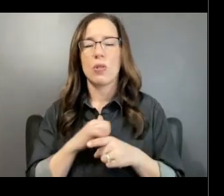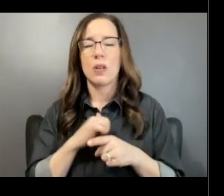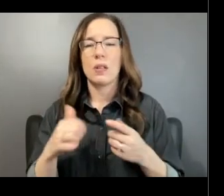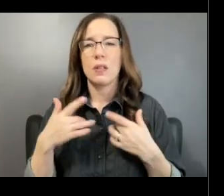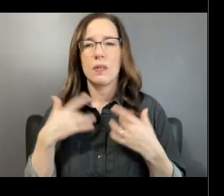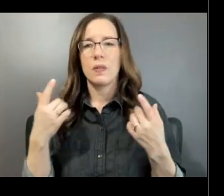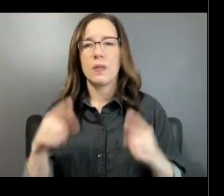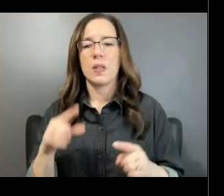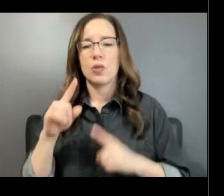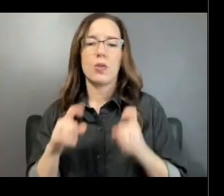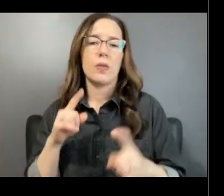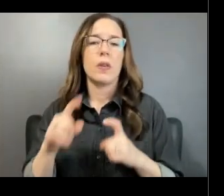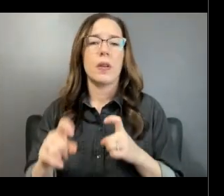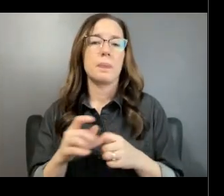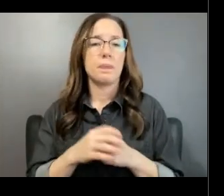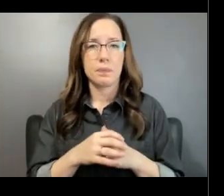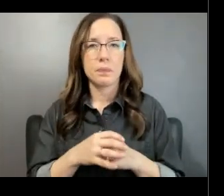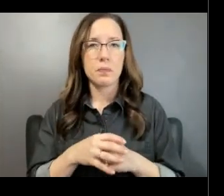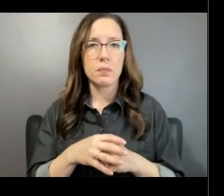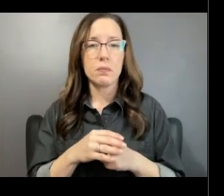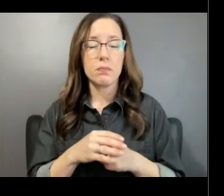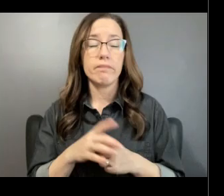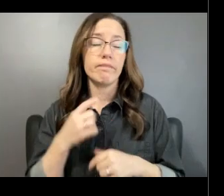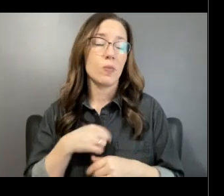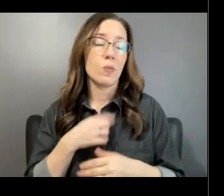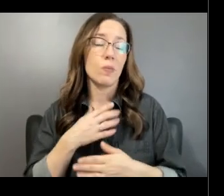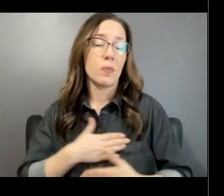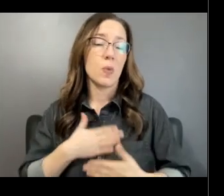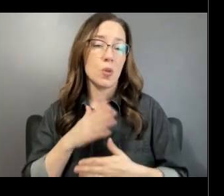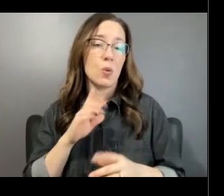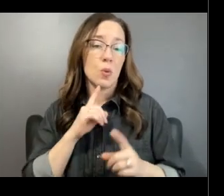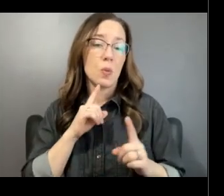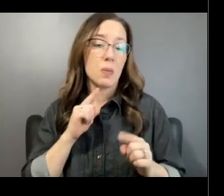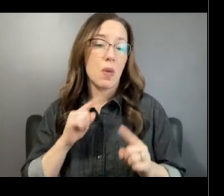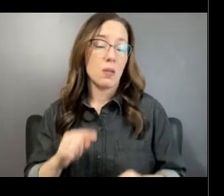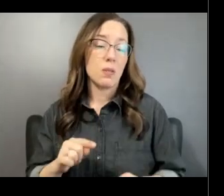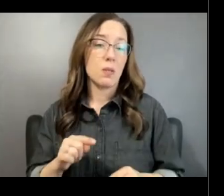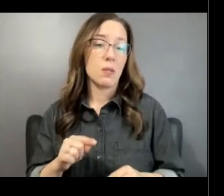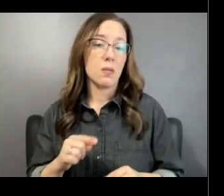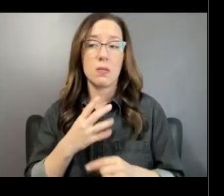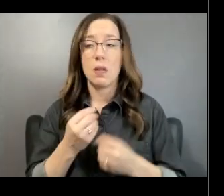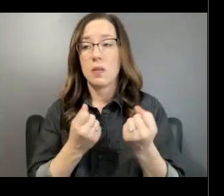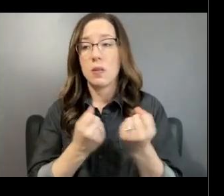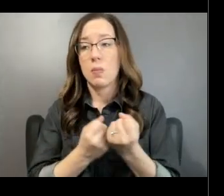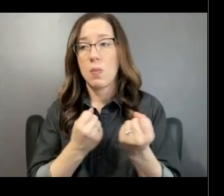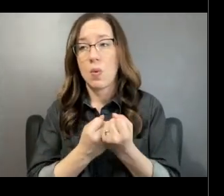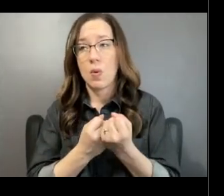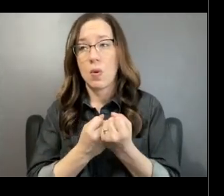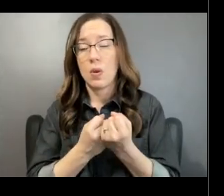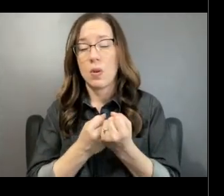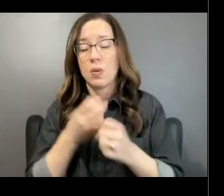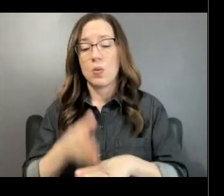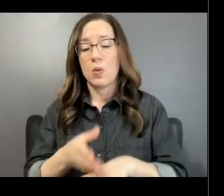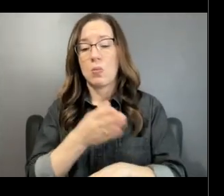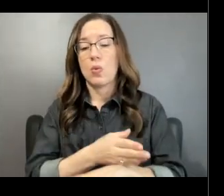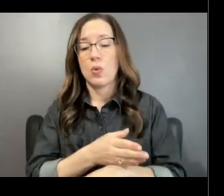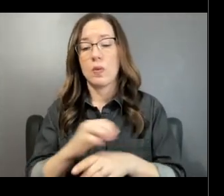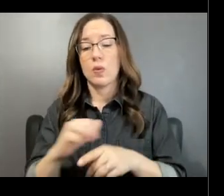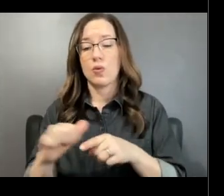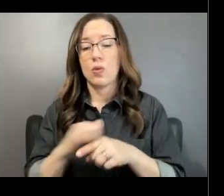to complete. We appreciate your responses and support in improving our training